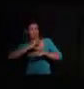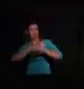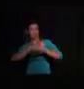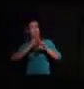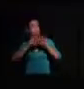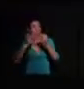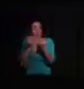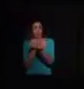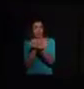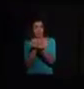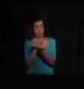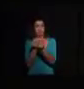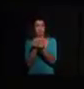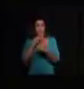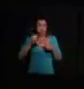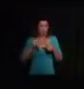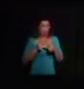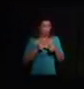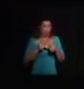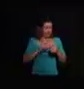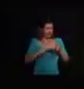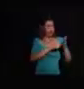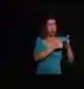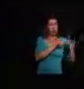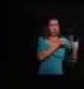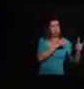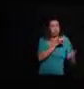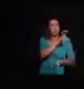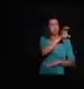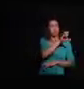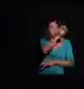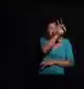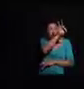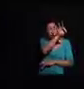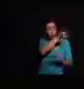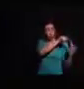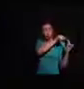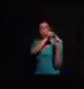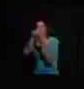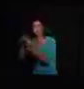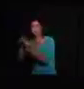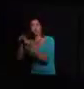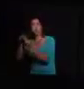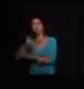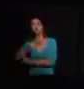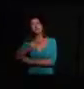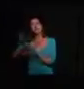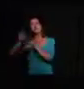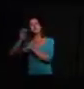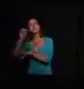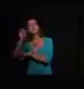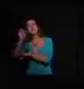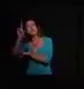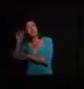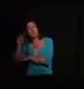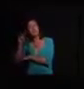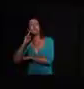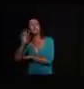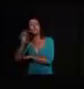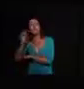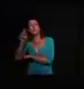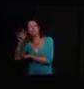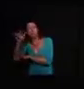organization. And when it went from Community Futures to the Canadian Society for Social Development, I became the chair, and